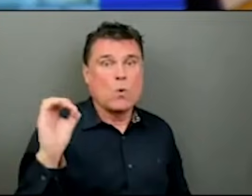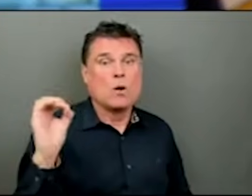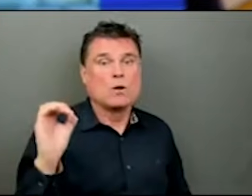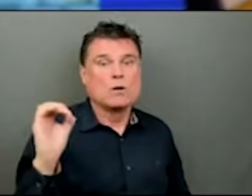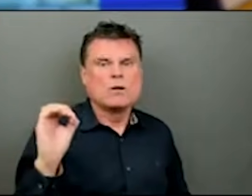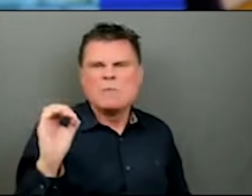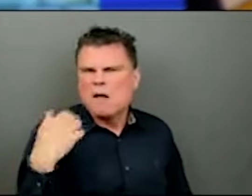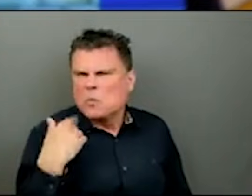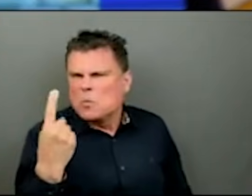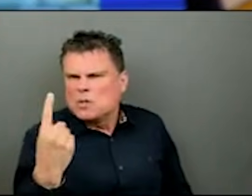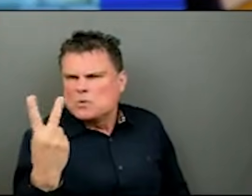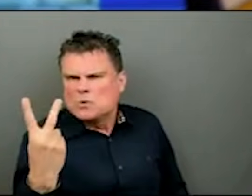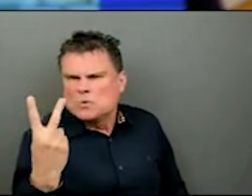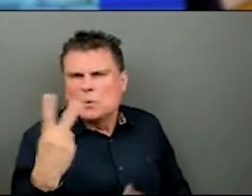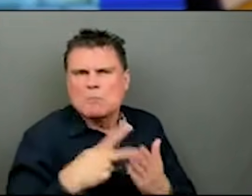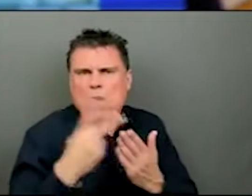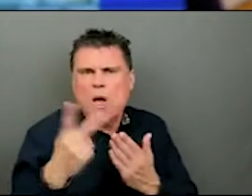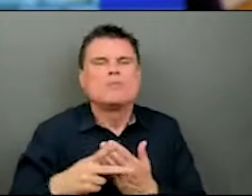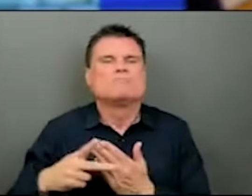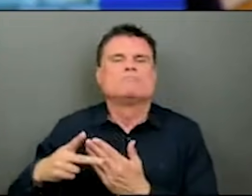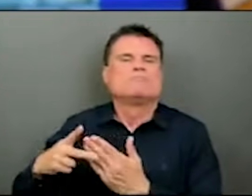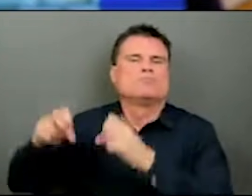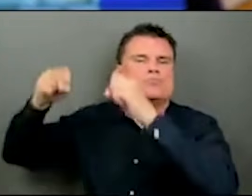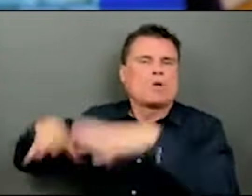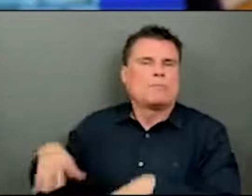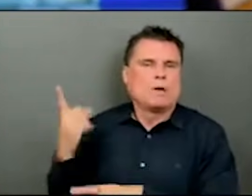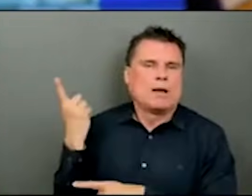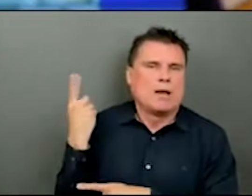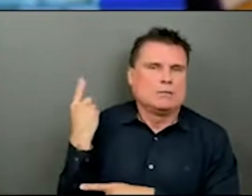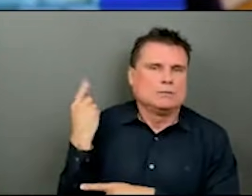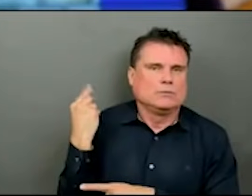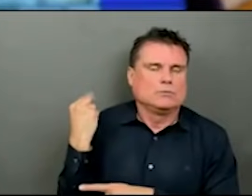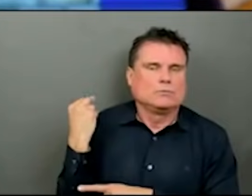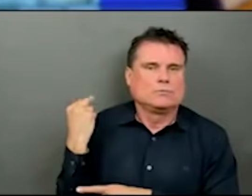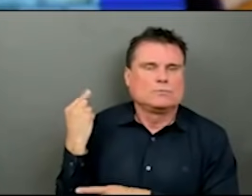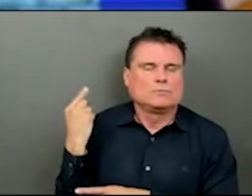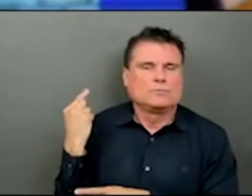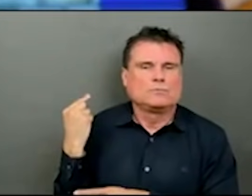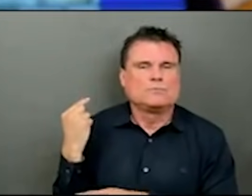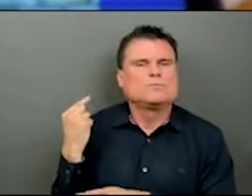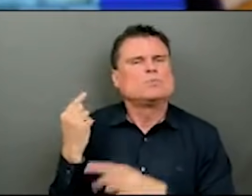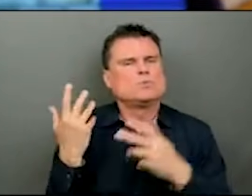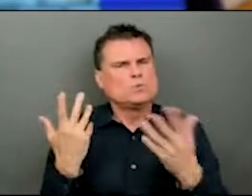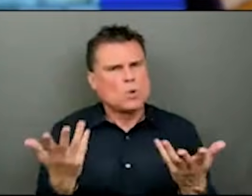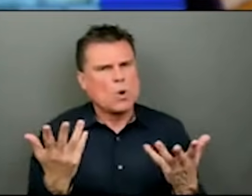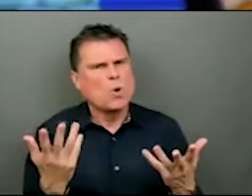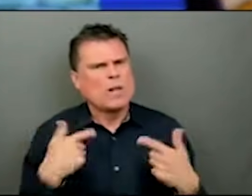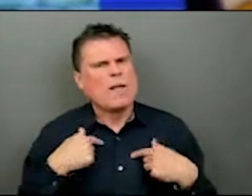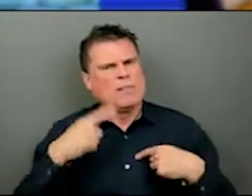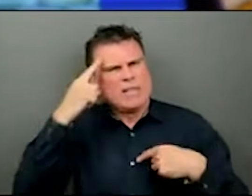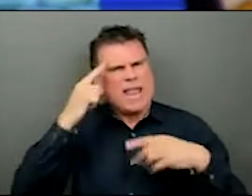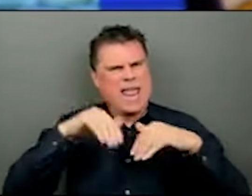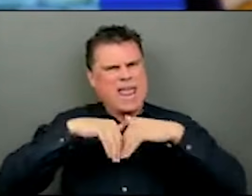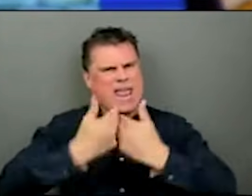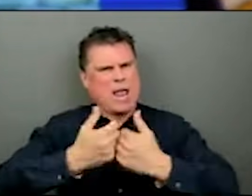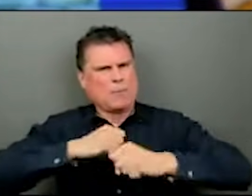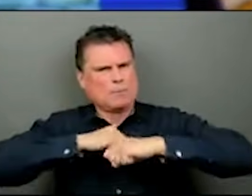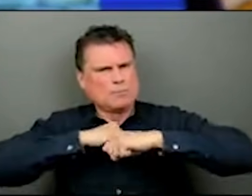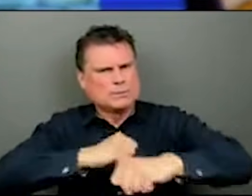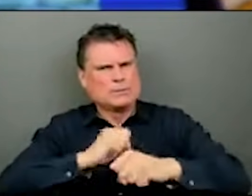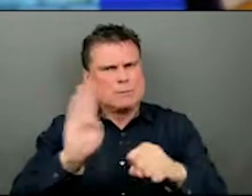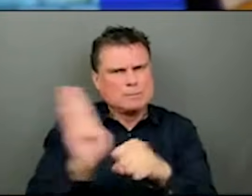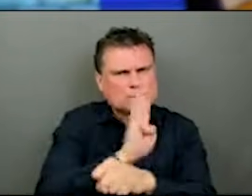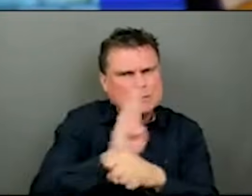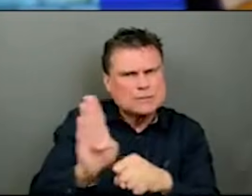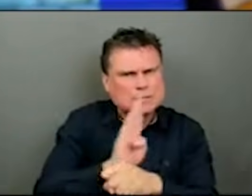So we're looking at not just the pandemic, but what can we do to protect workers and businesses, most importantly, going through this. And we're